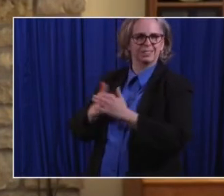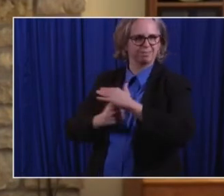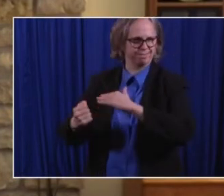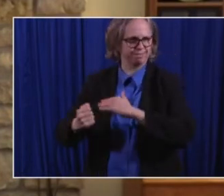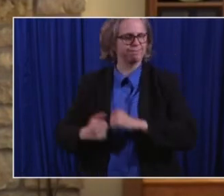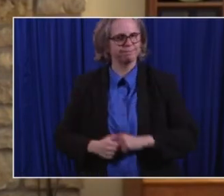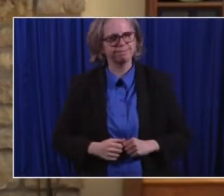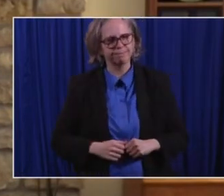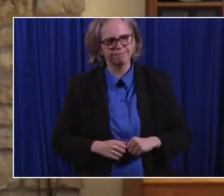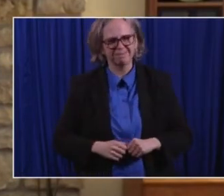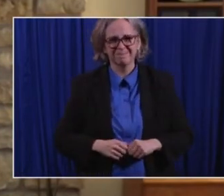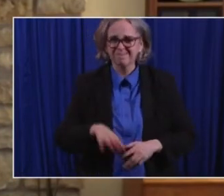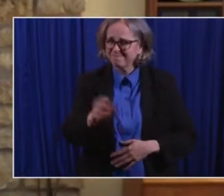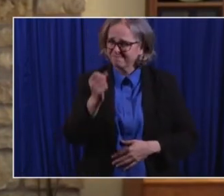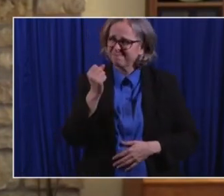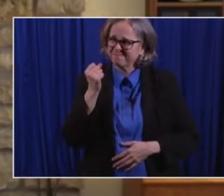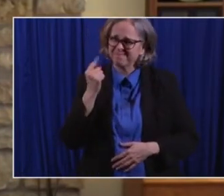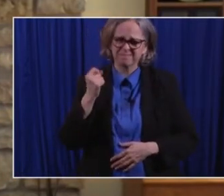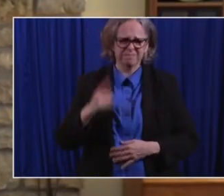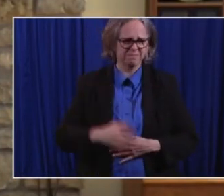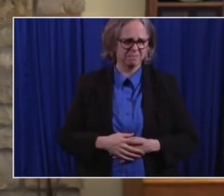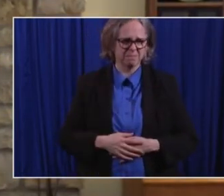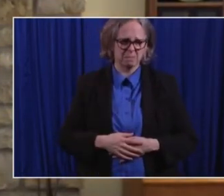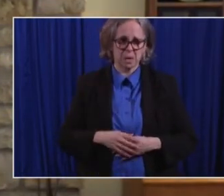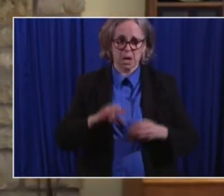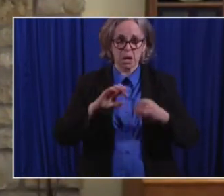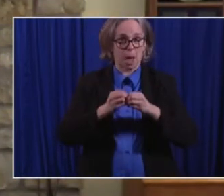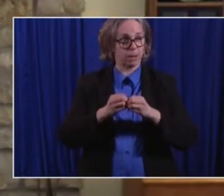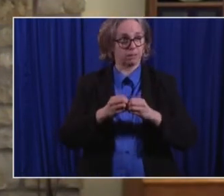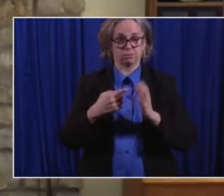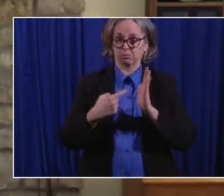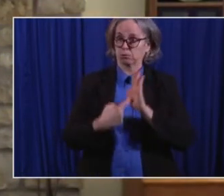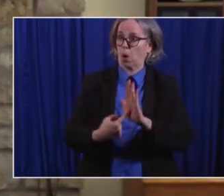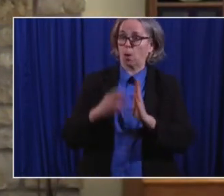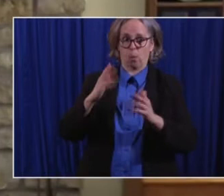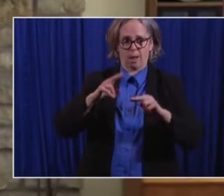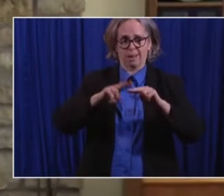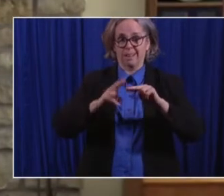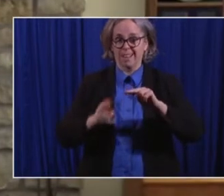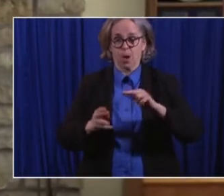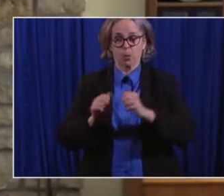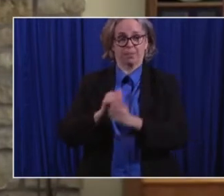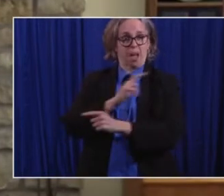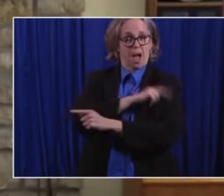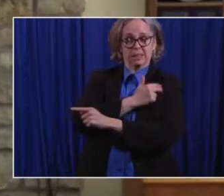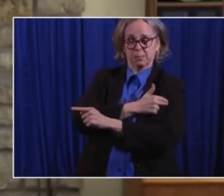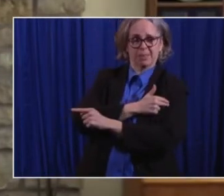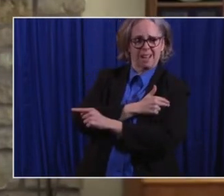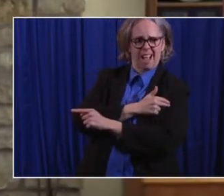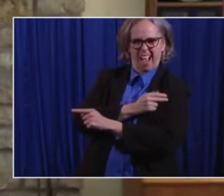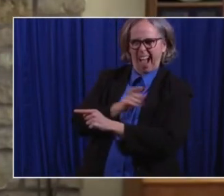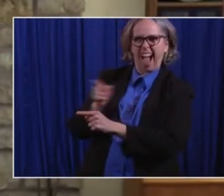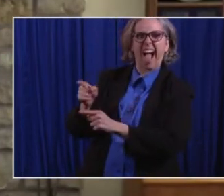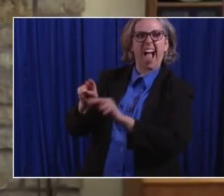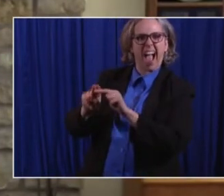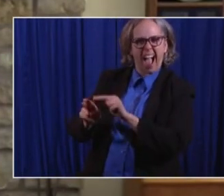continuing decreasing trends we're seeing among COVID hospitalization in Ohio. Fewer and fewer Ohioans